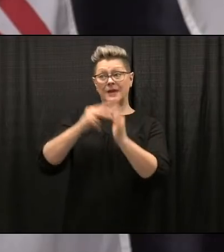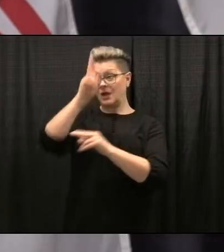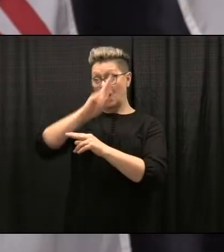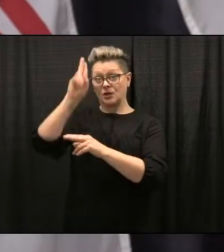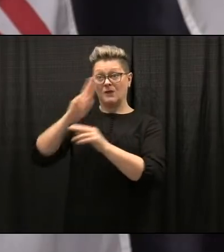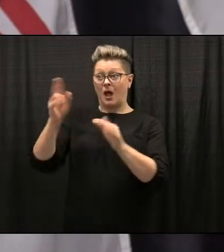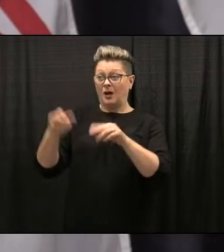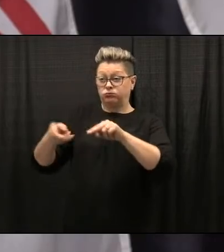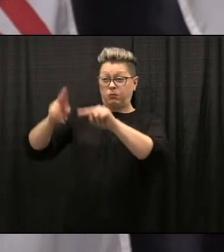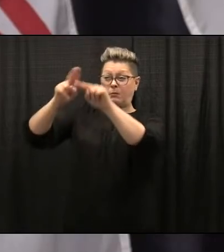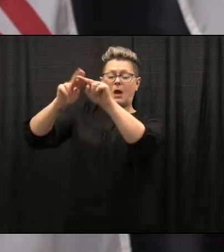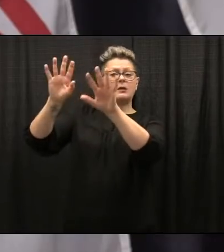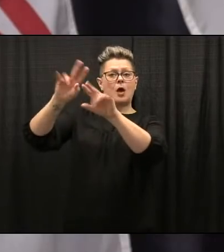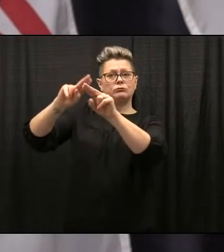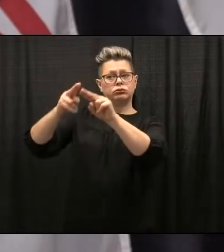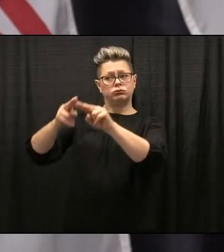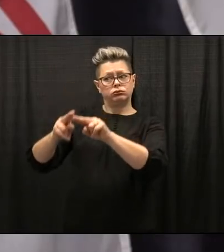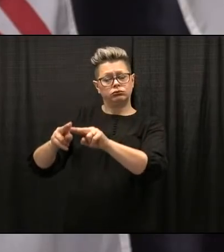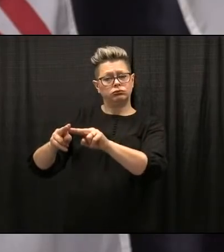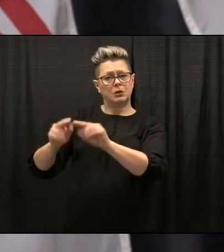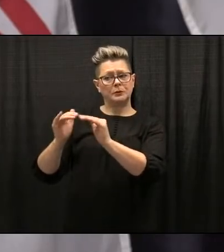helped to reduce spread. So,